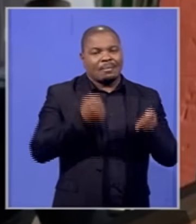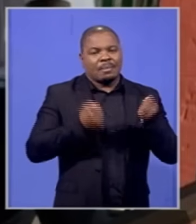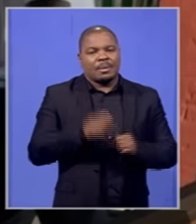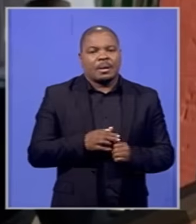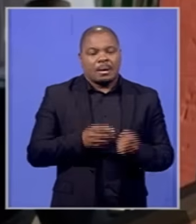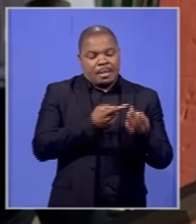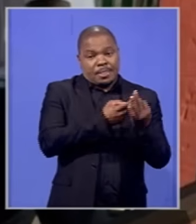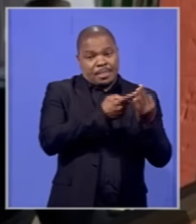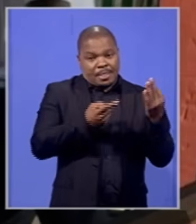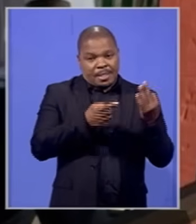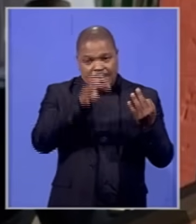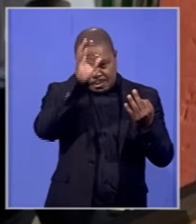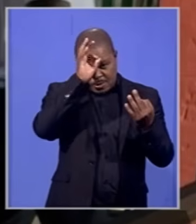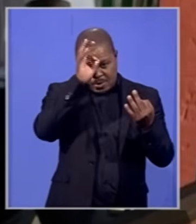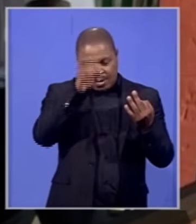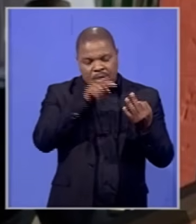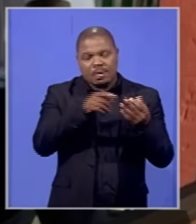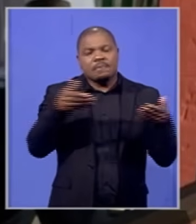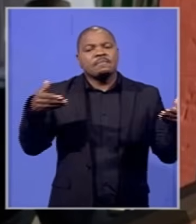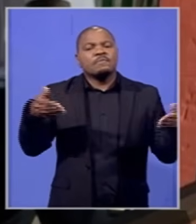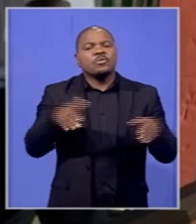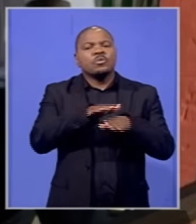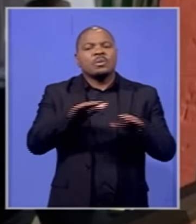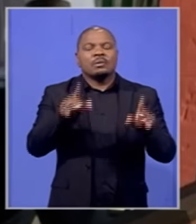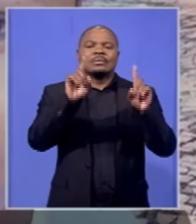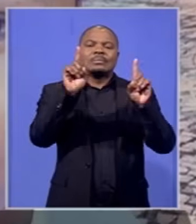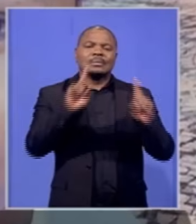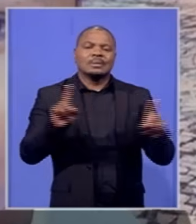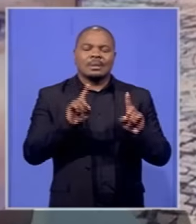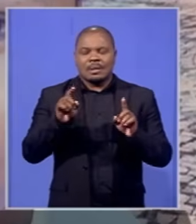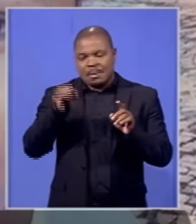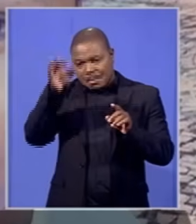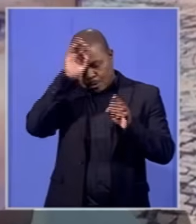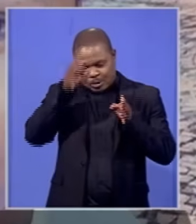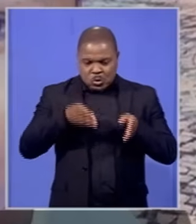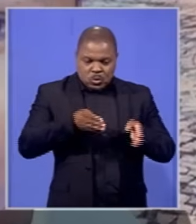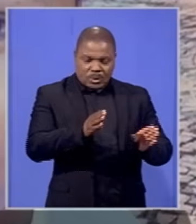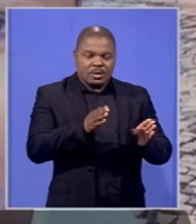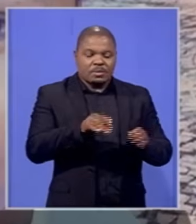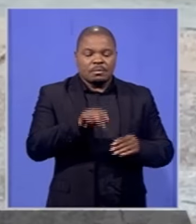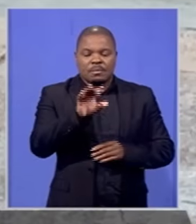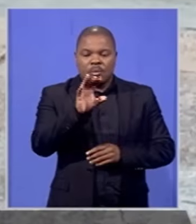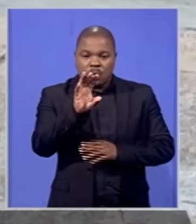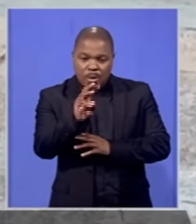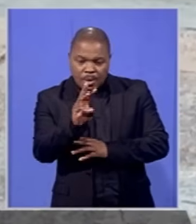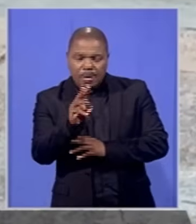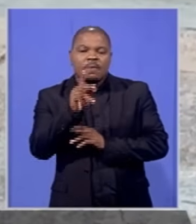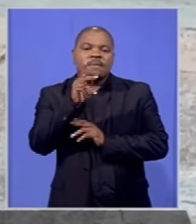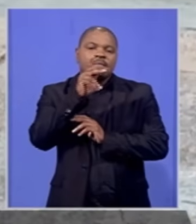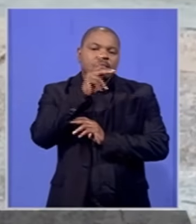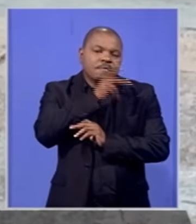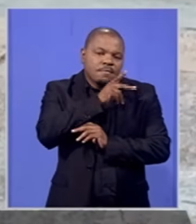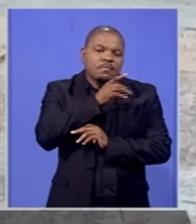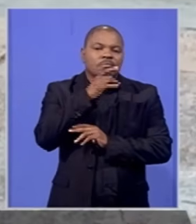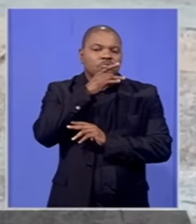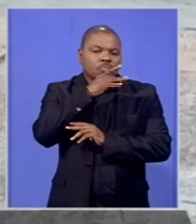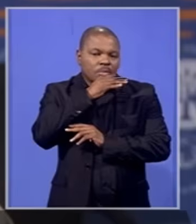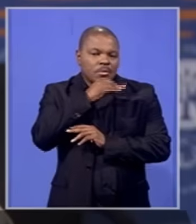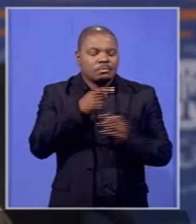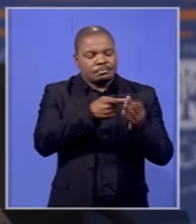ka boraro a tlile go rebolelwa ditirelo phitlho tse di kgethegileng tsa sepodisi ka labone la botlhano le ka la